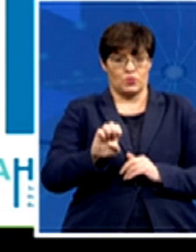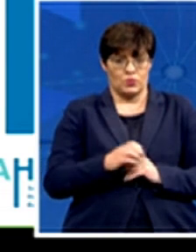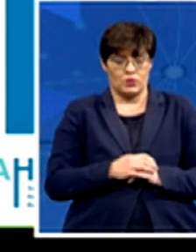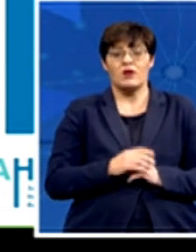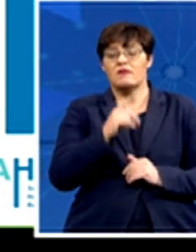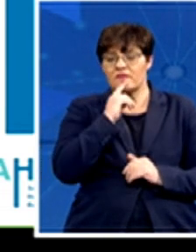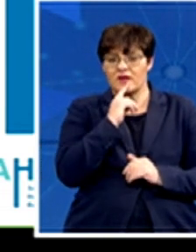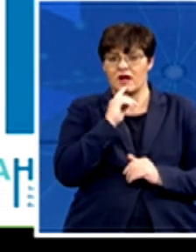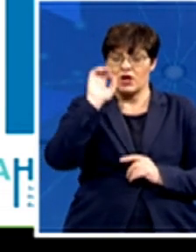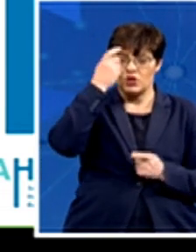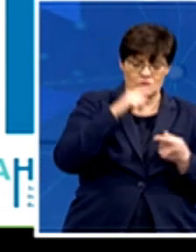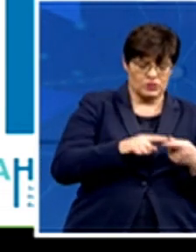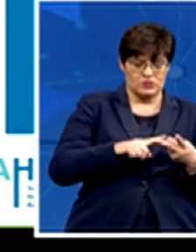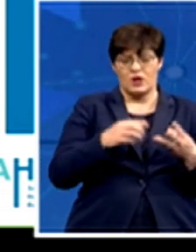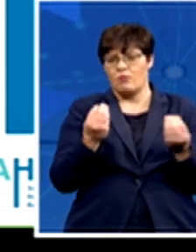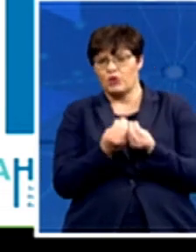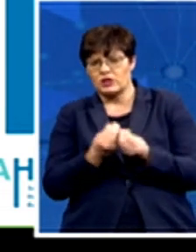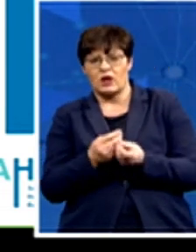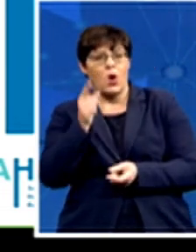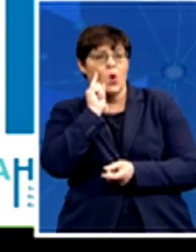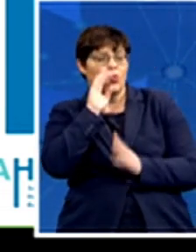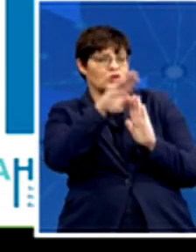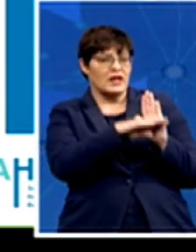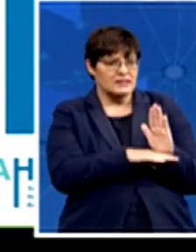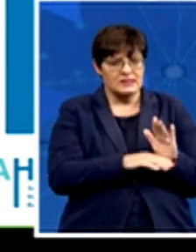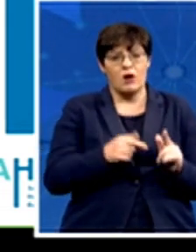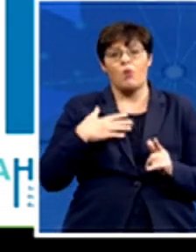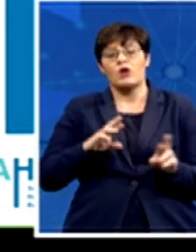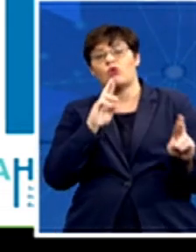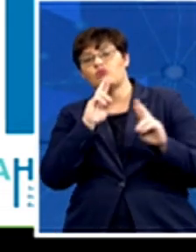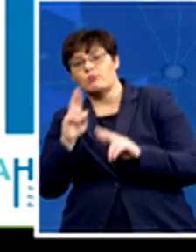watch list, whether you want to report or not.